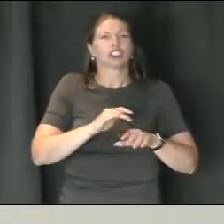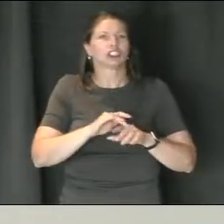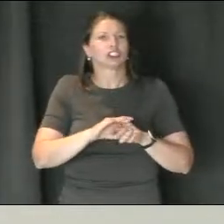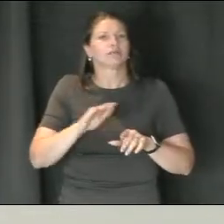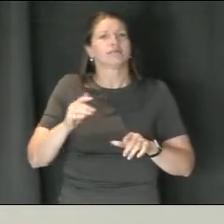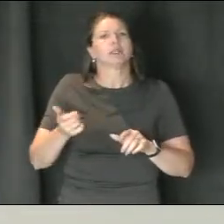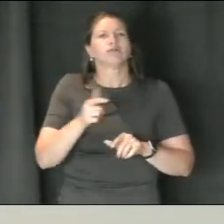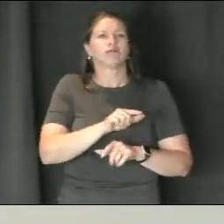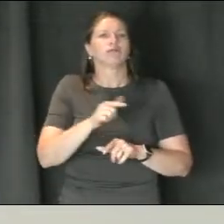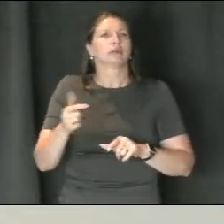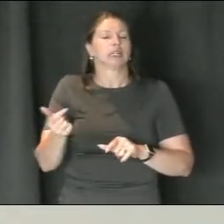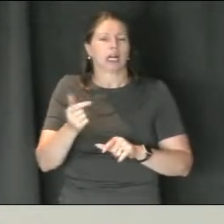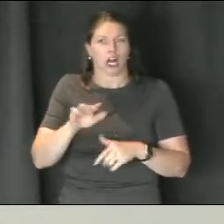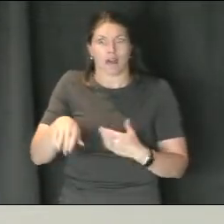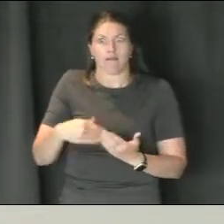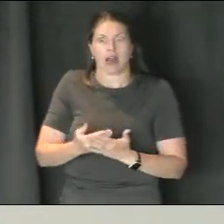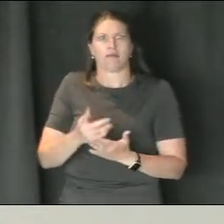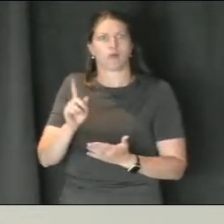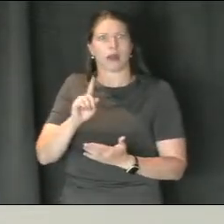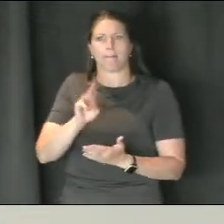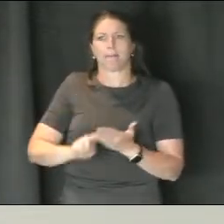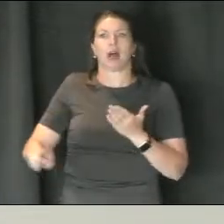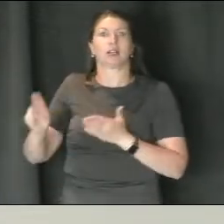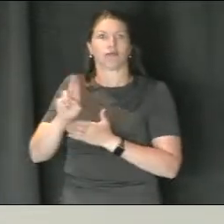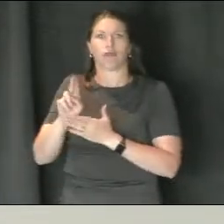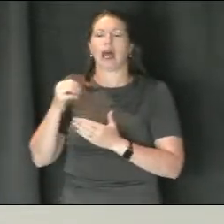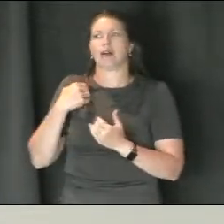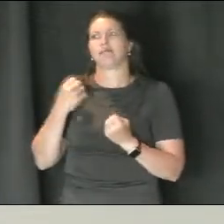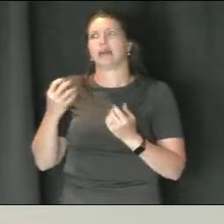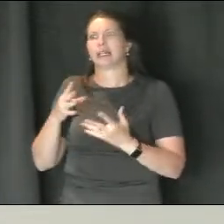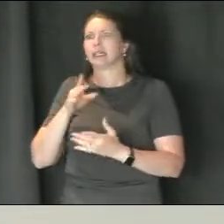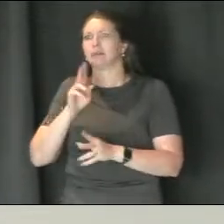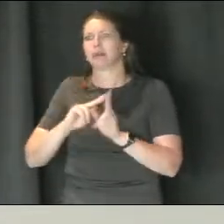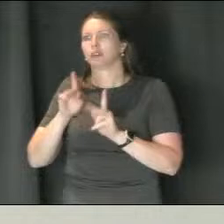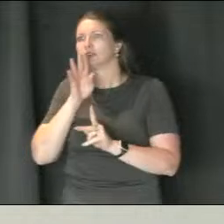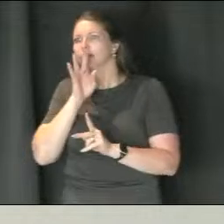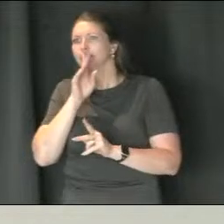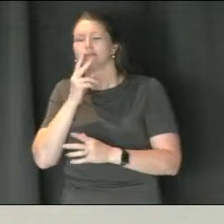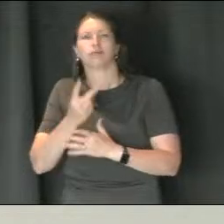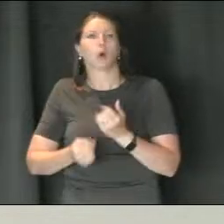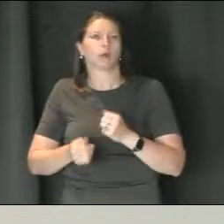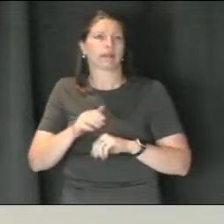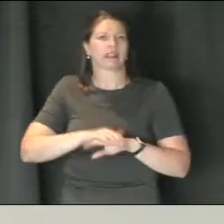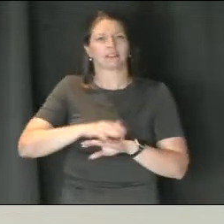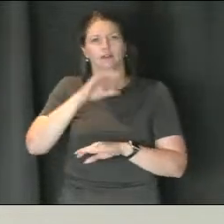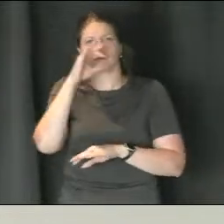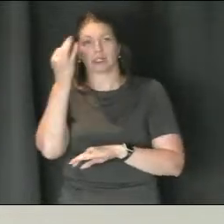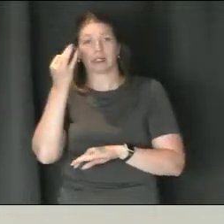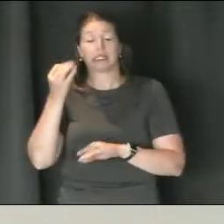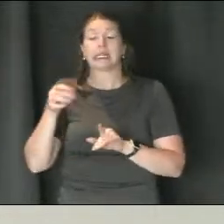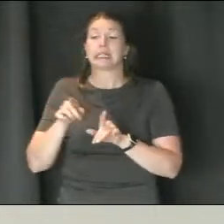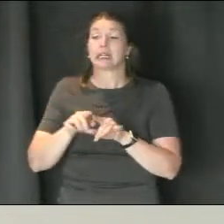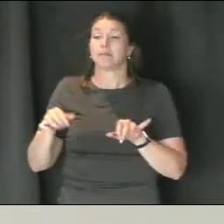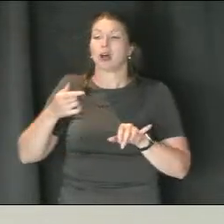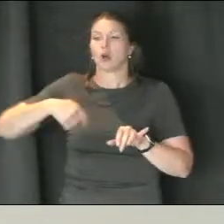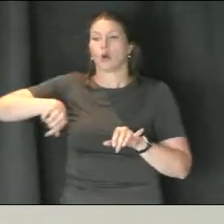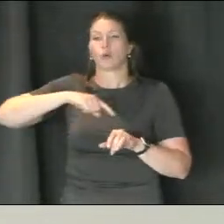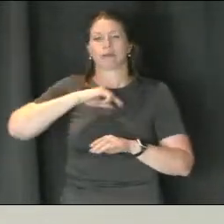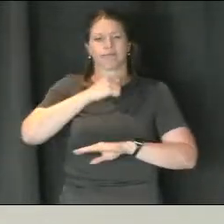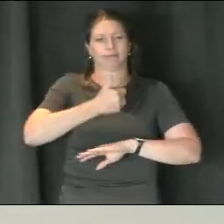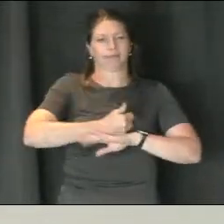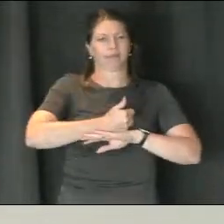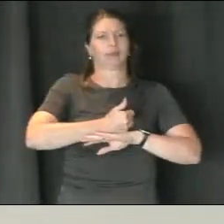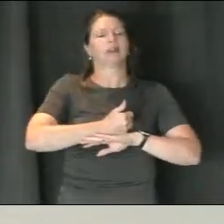arrived at Memorial, and eventually we established the Fédération